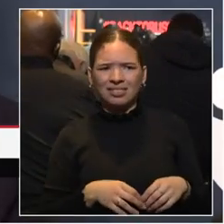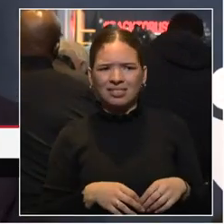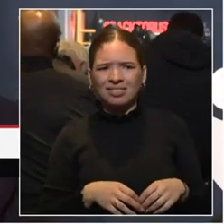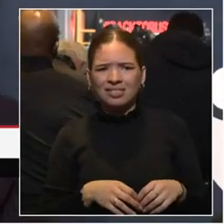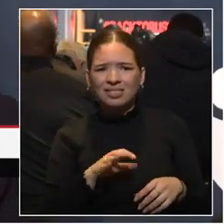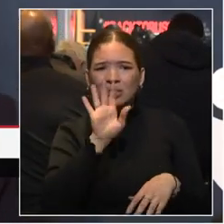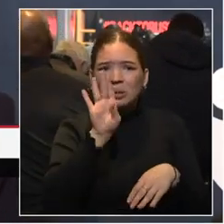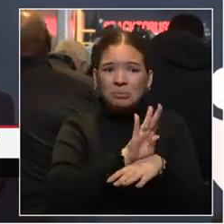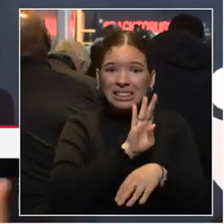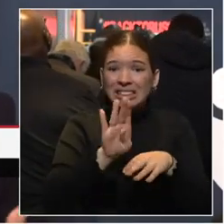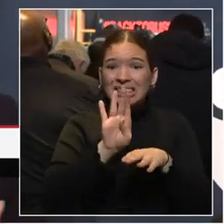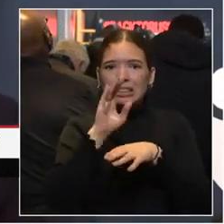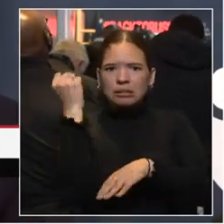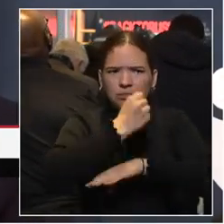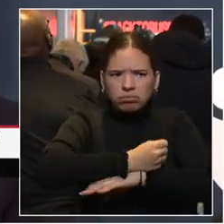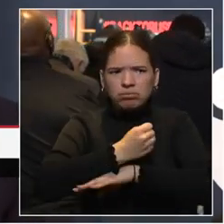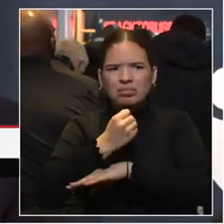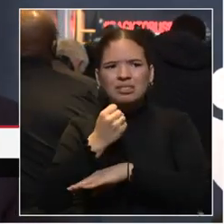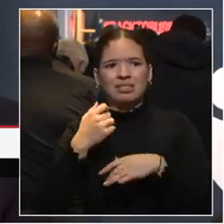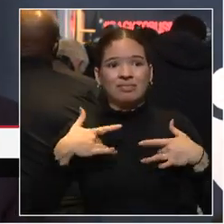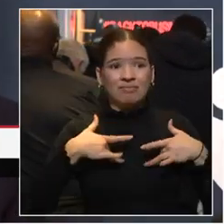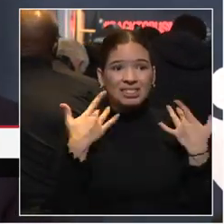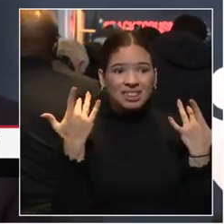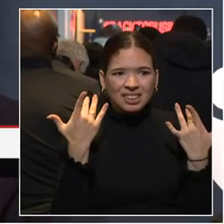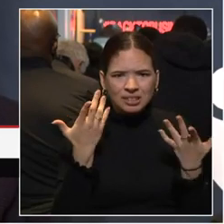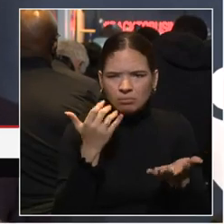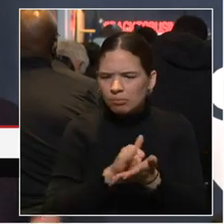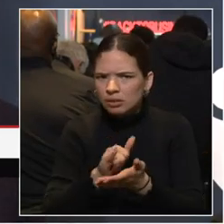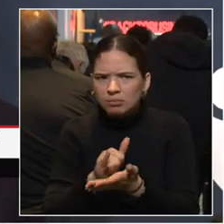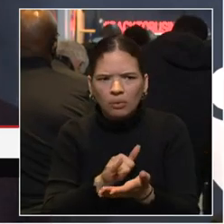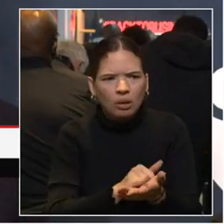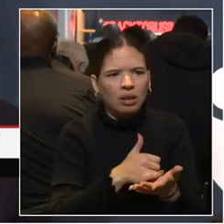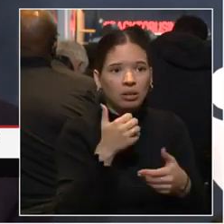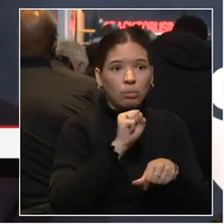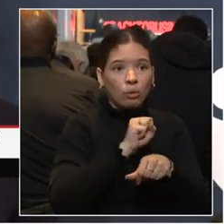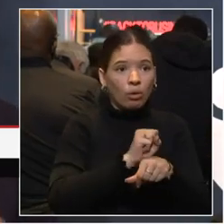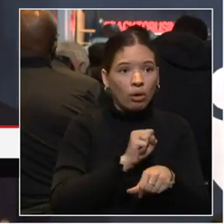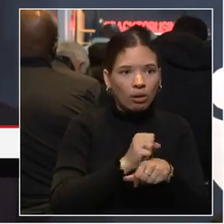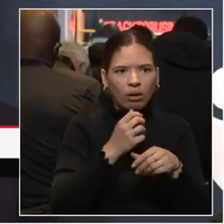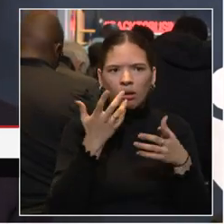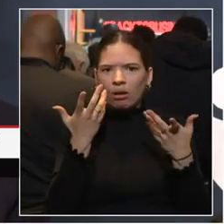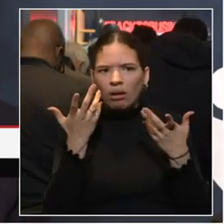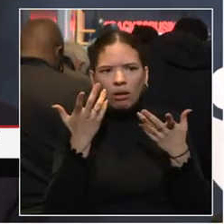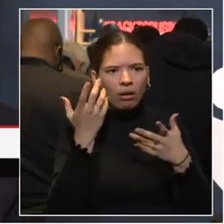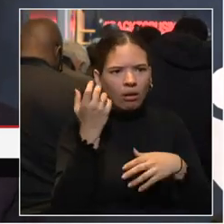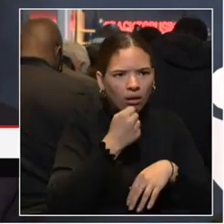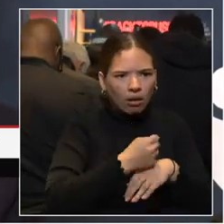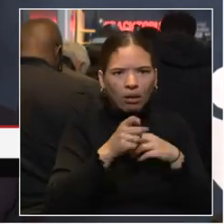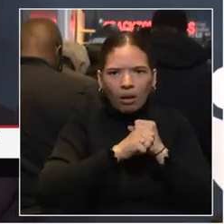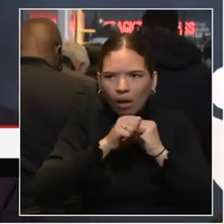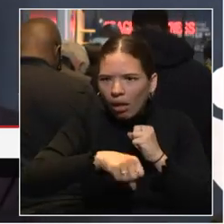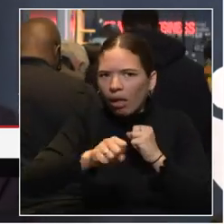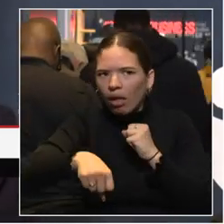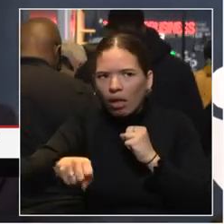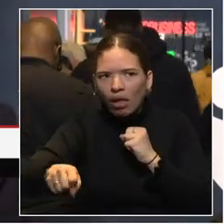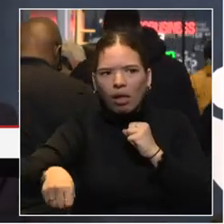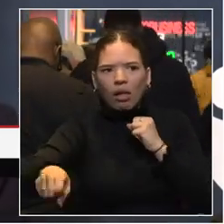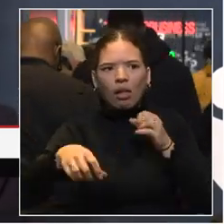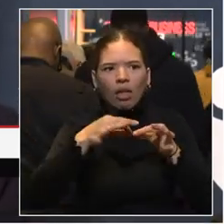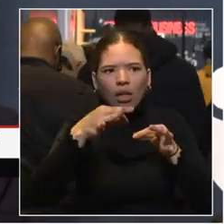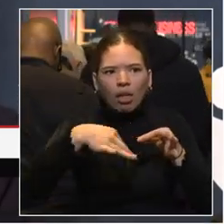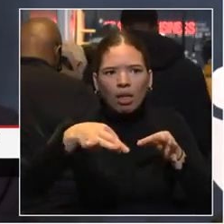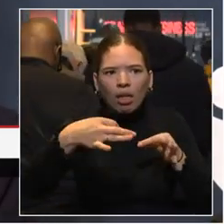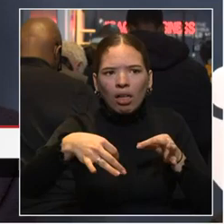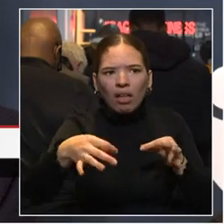events that couldn't happen, they couldn't work for an extended period of time, and nobody knew when that was going to end. So